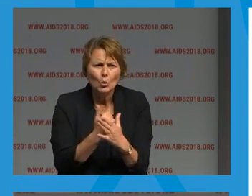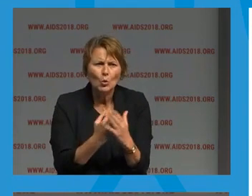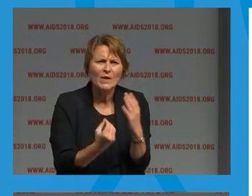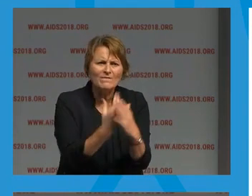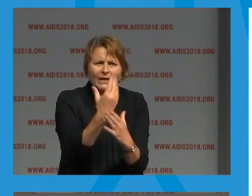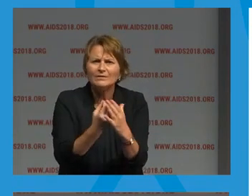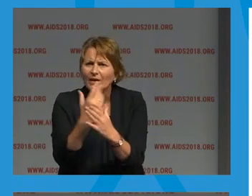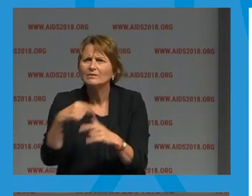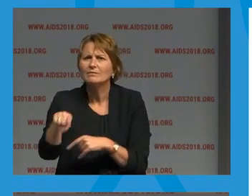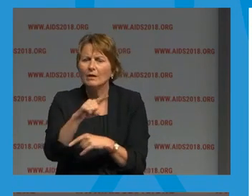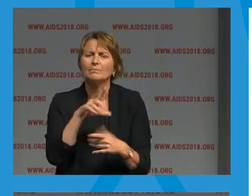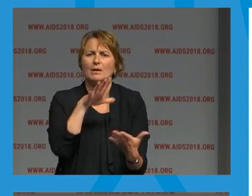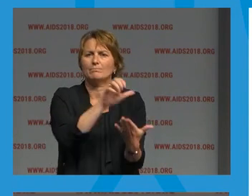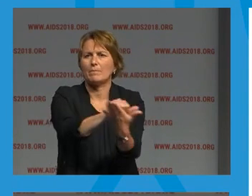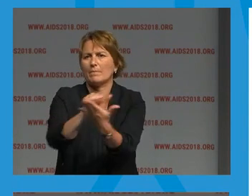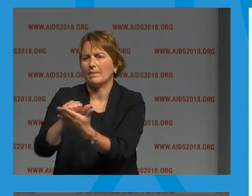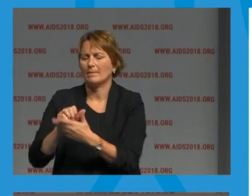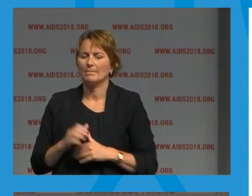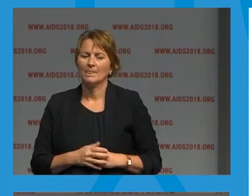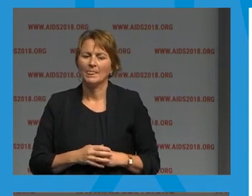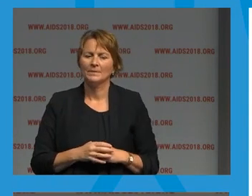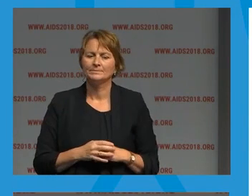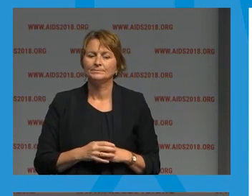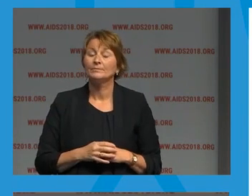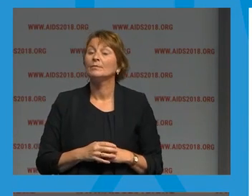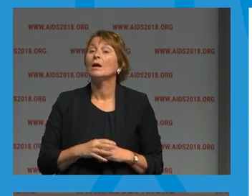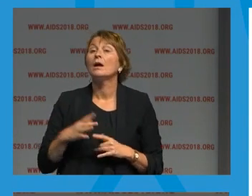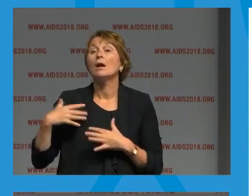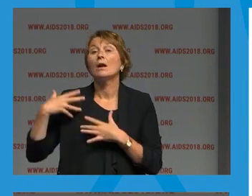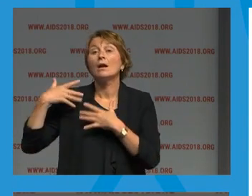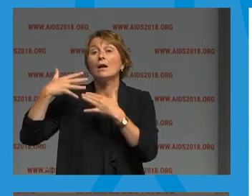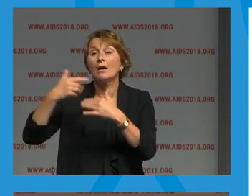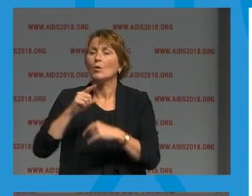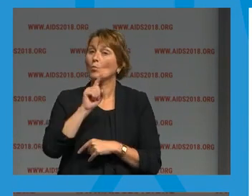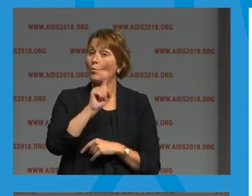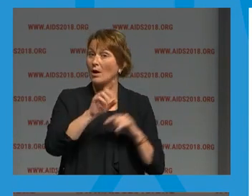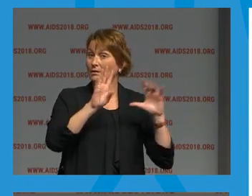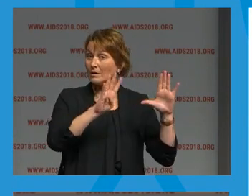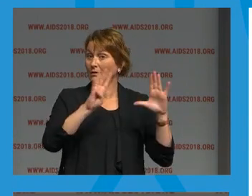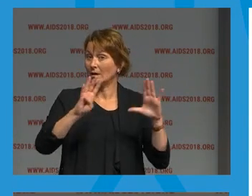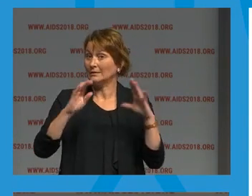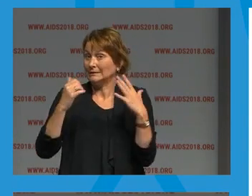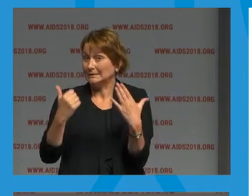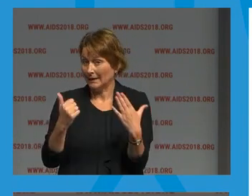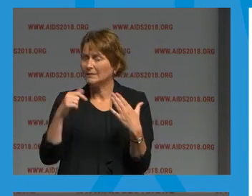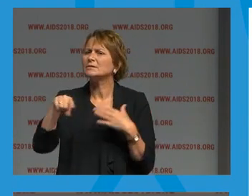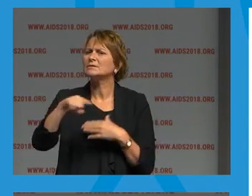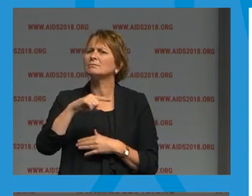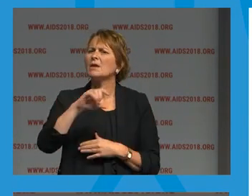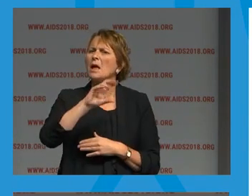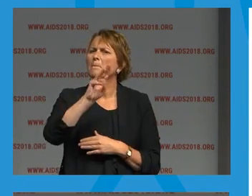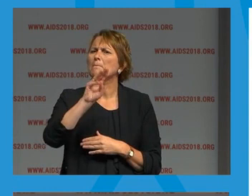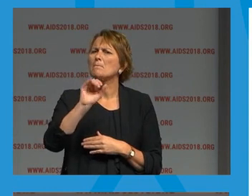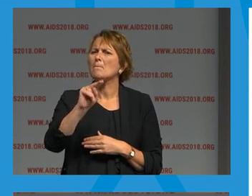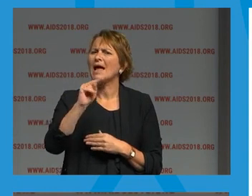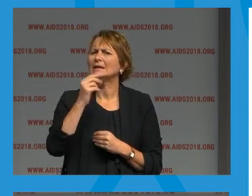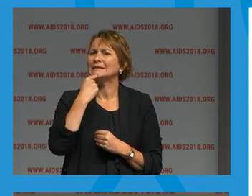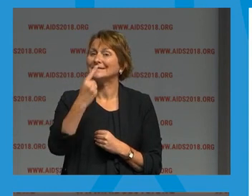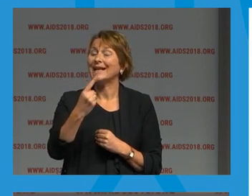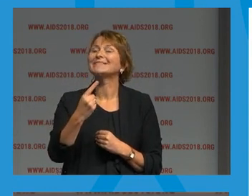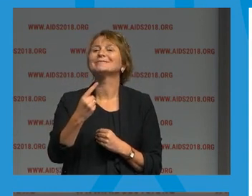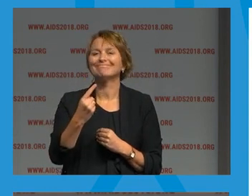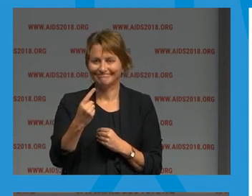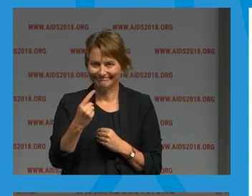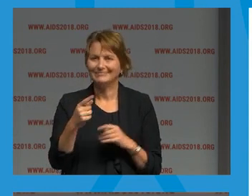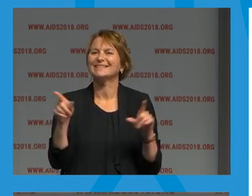assays. Now, by 1996, Jonathan Mann was telling us something that I think we constantly come back to, is